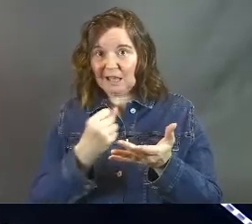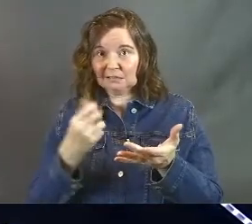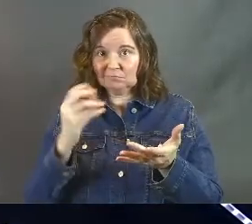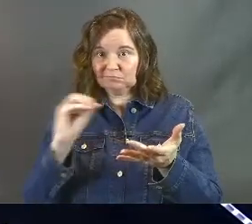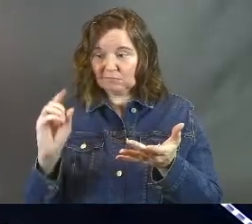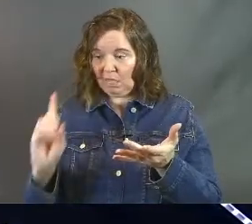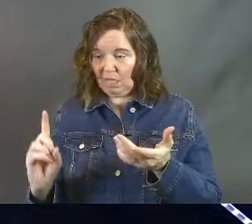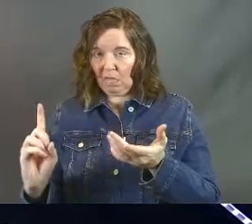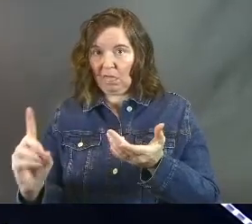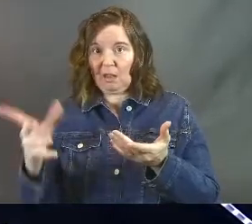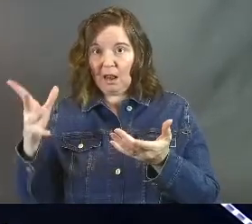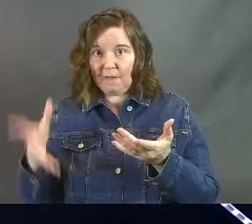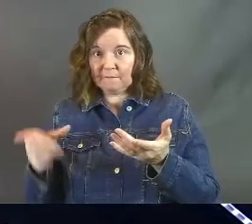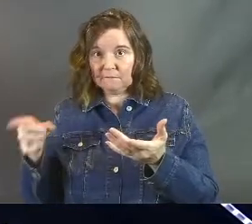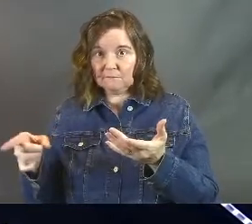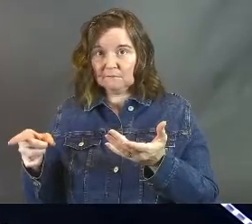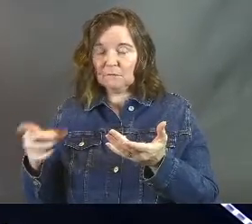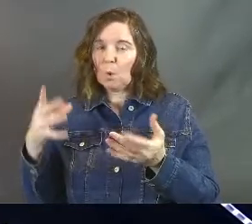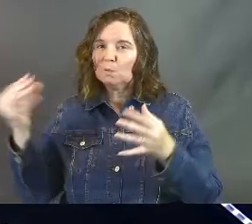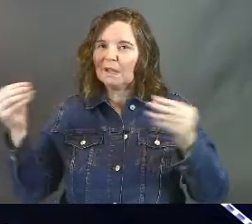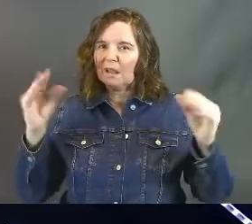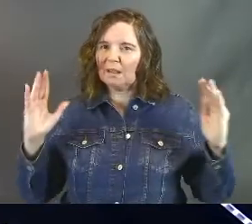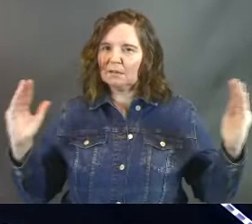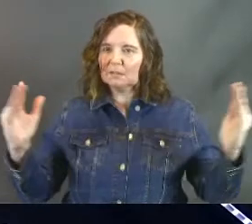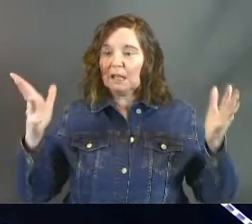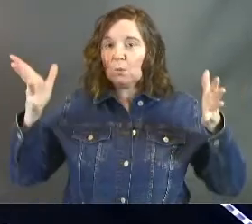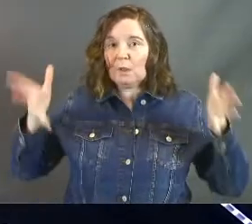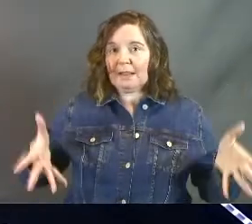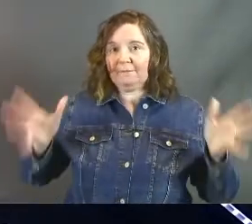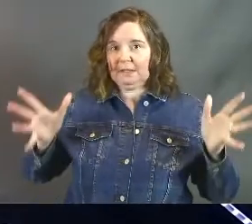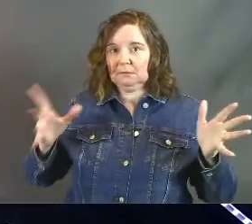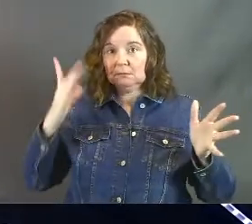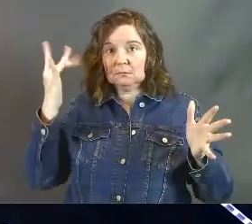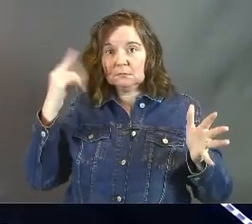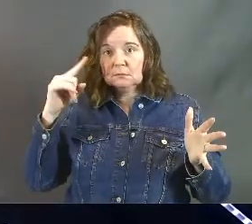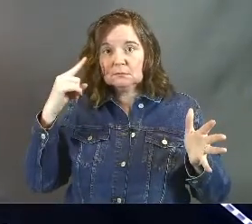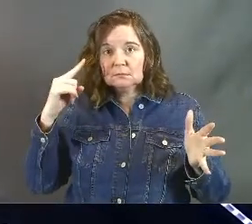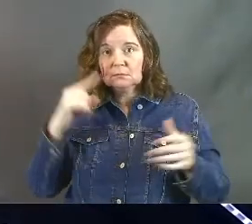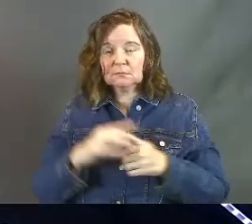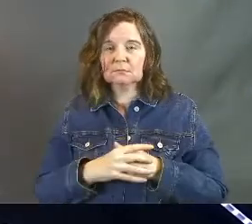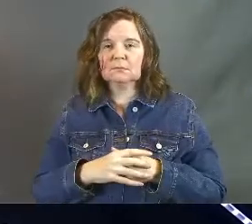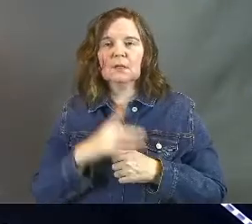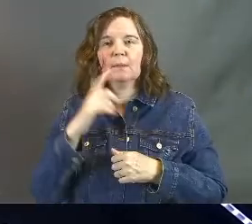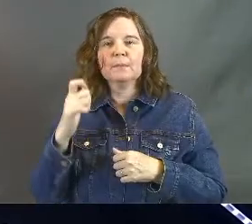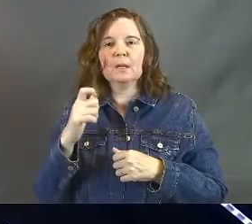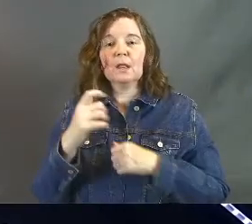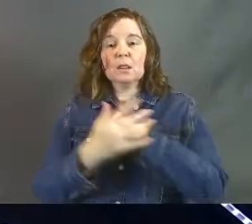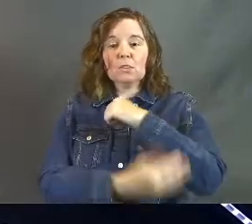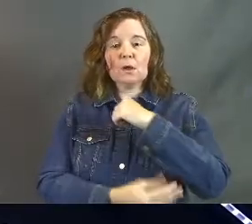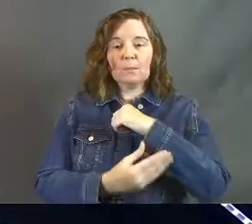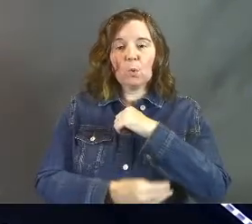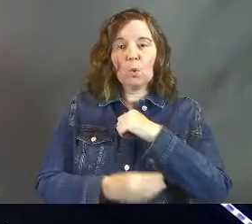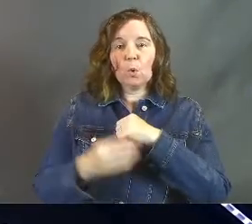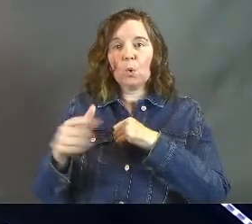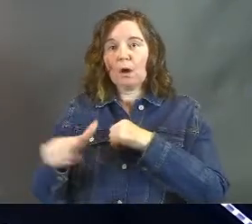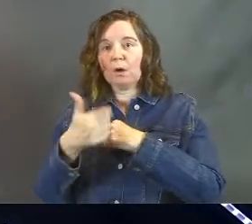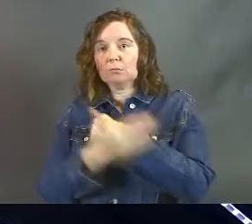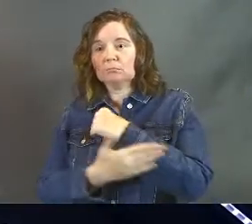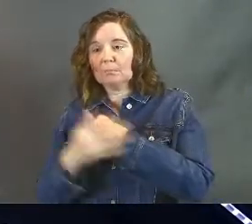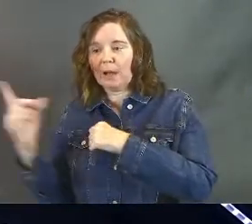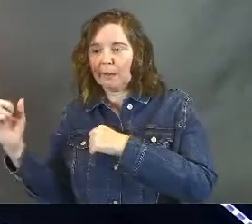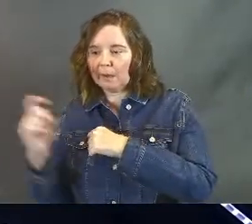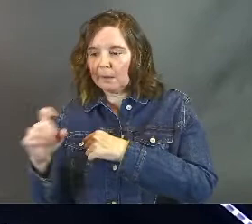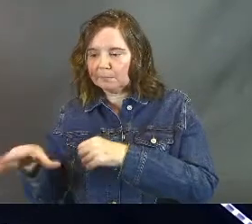picked up the first time, or the grain that was on the outsides, they were supposed to leave it there. Because the poor or the foreigner might